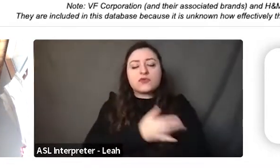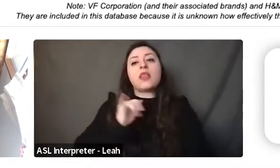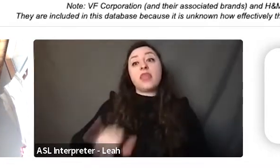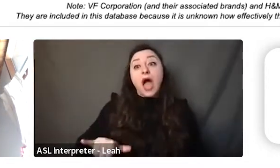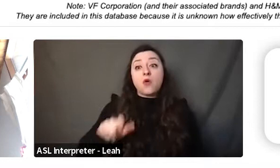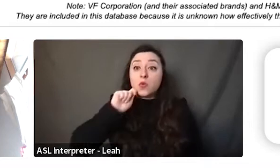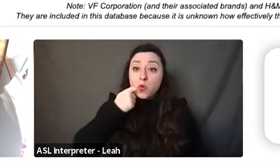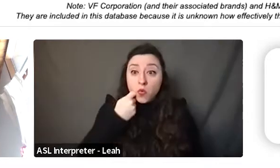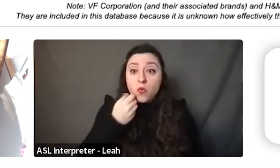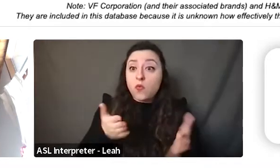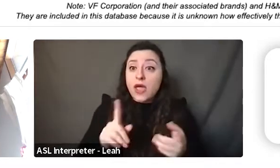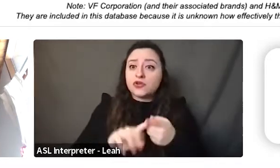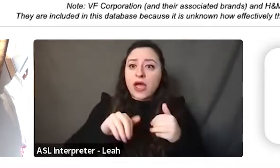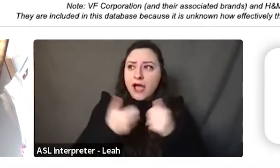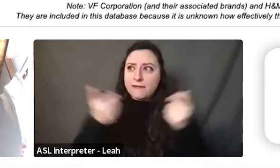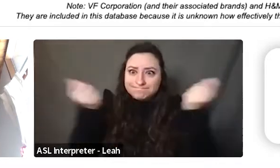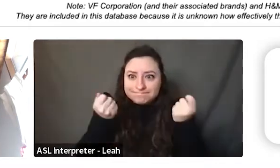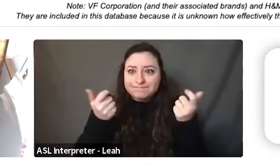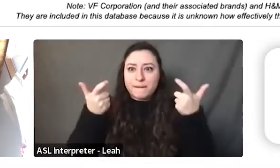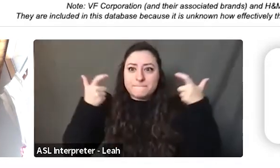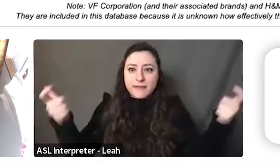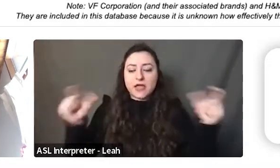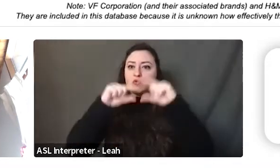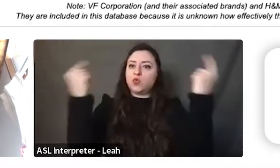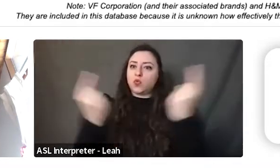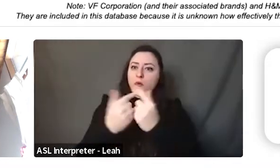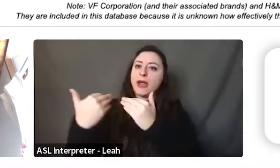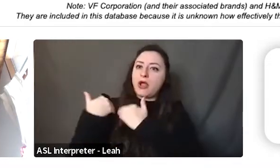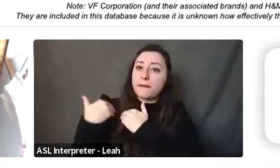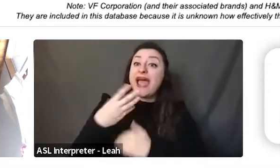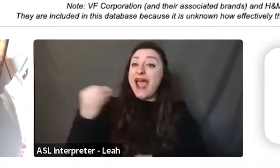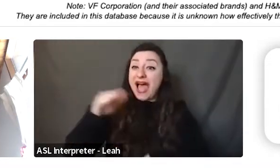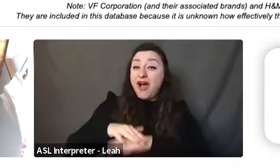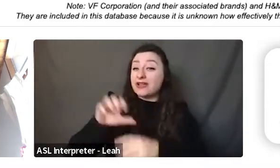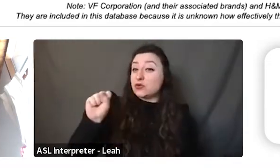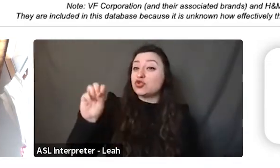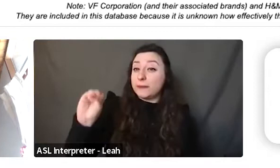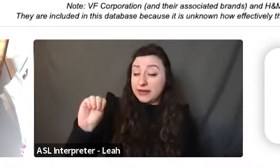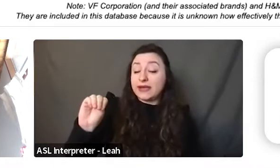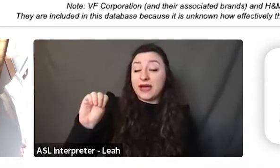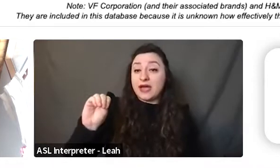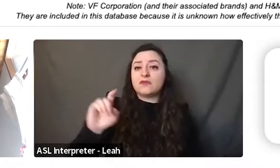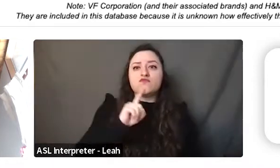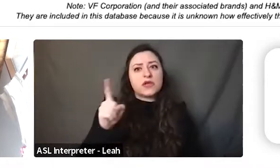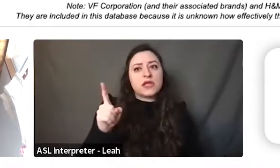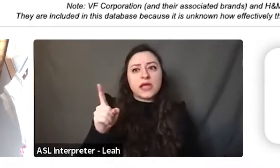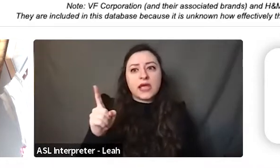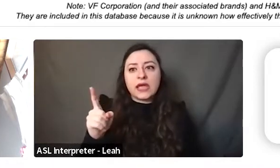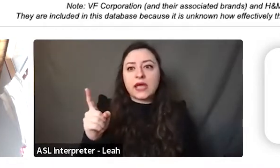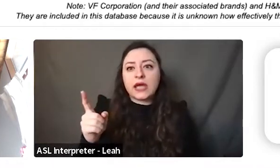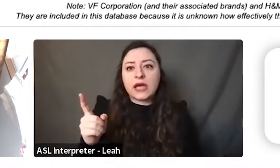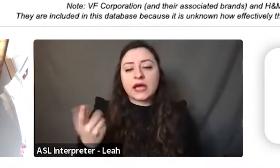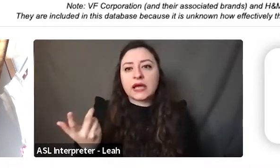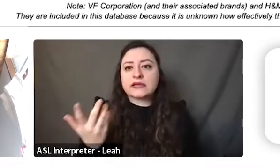model of how to hold a large number of people accountable, and the fact that they did it on social media with just,